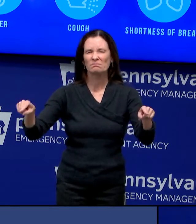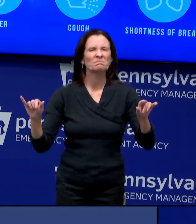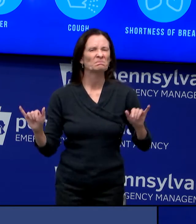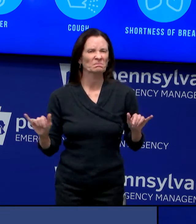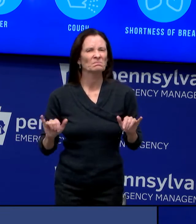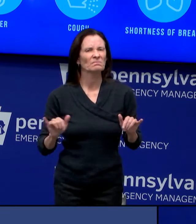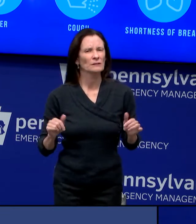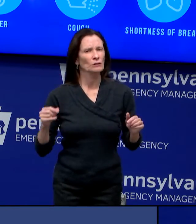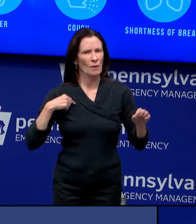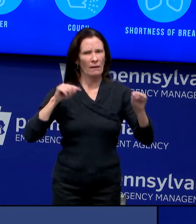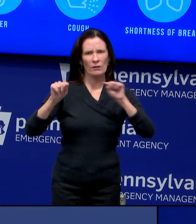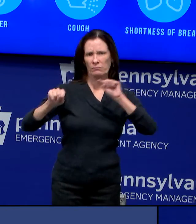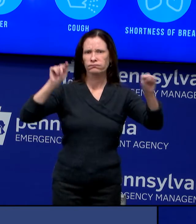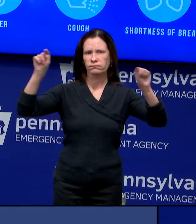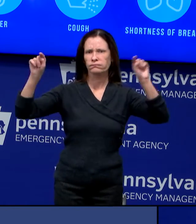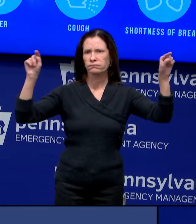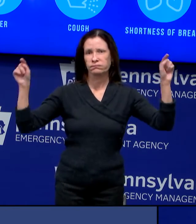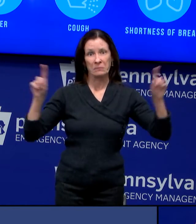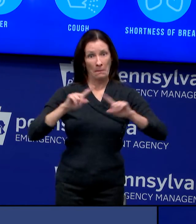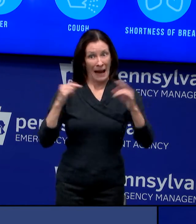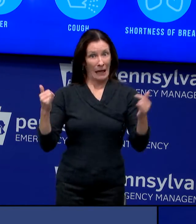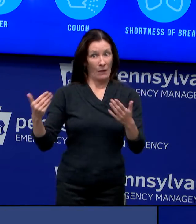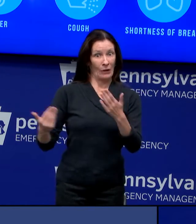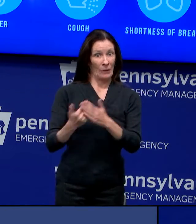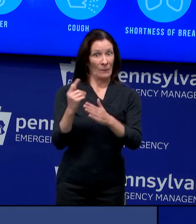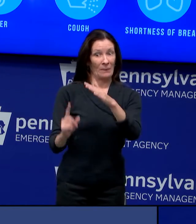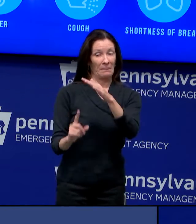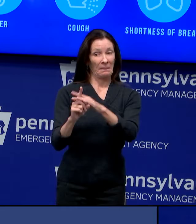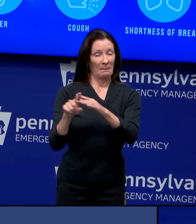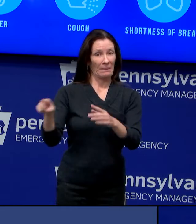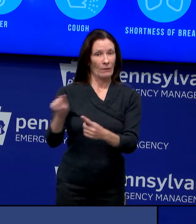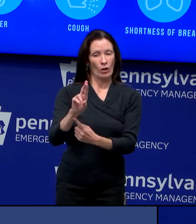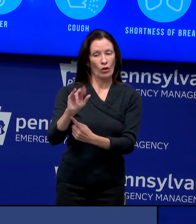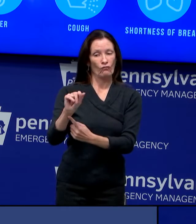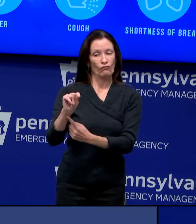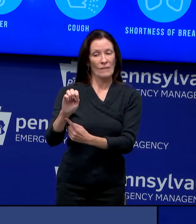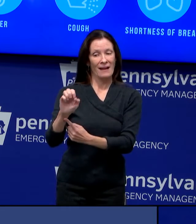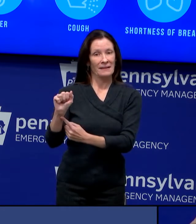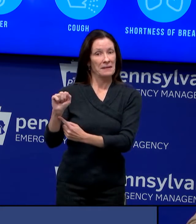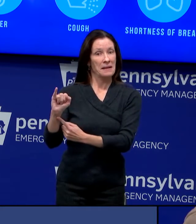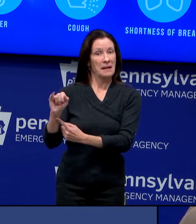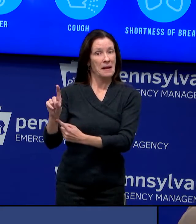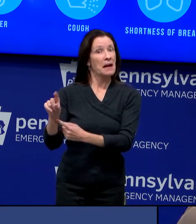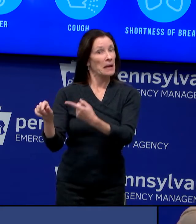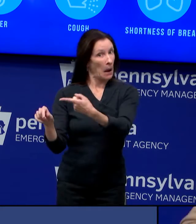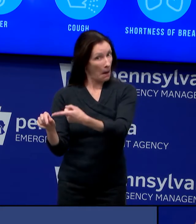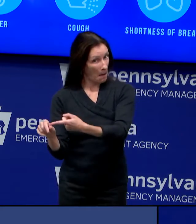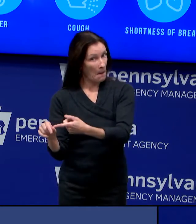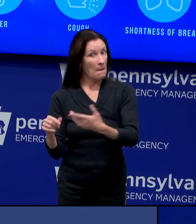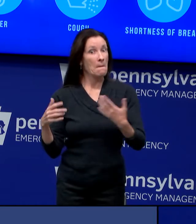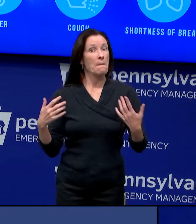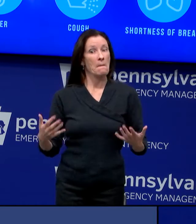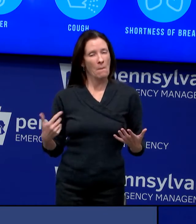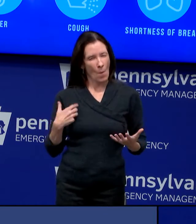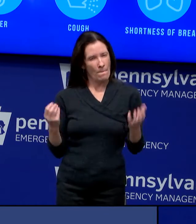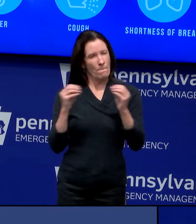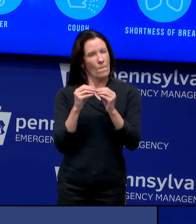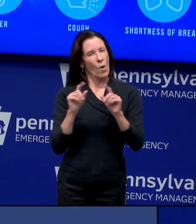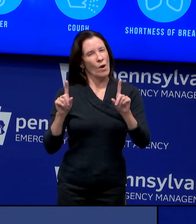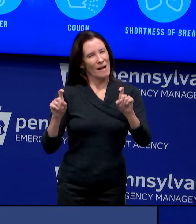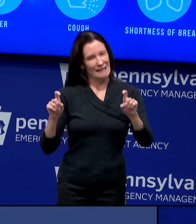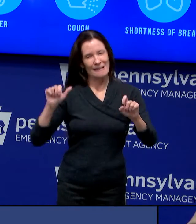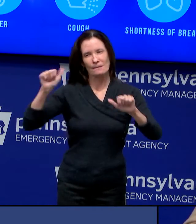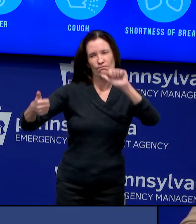Aids that are doing testing. They're sending it out to a laboratory, and so we want to be able to expand that to be able